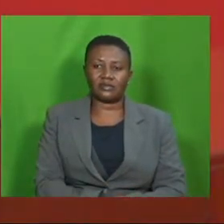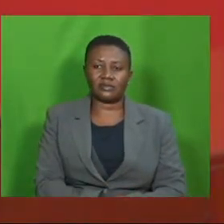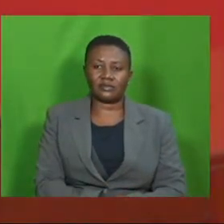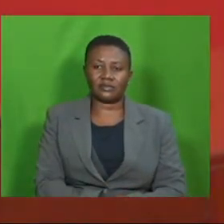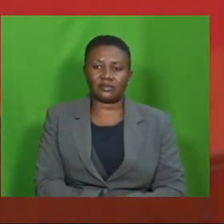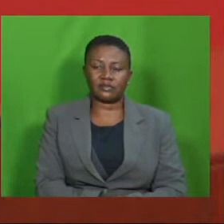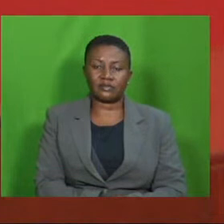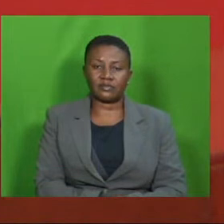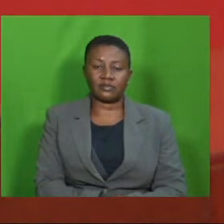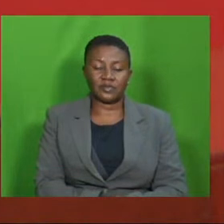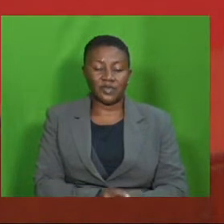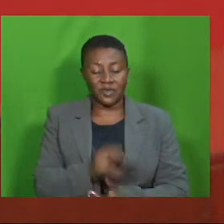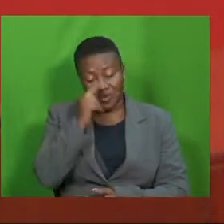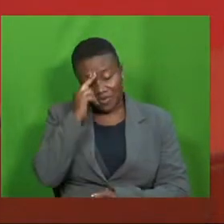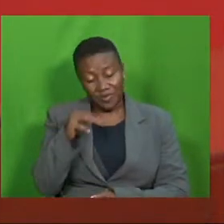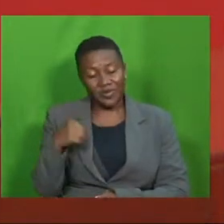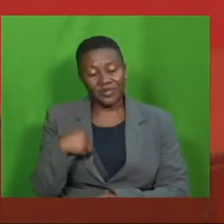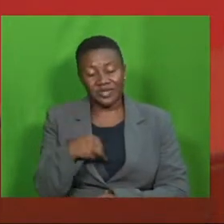Honorable